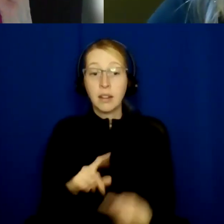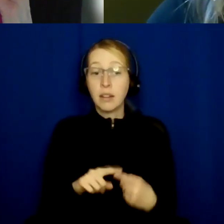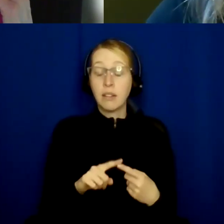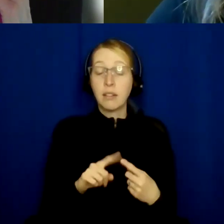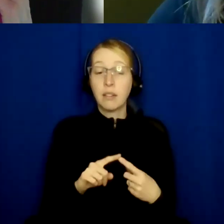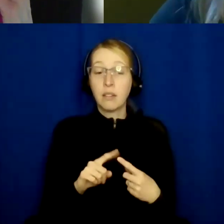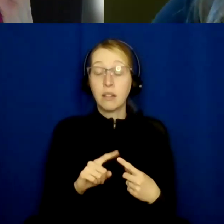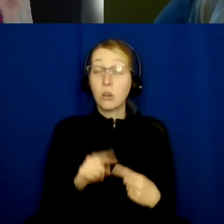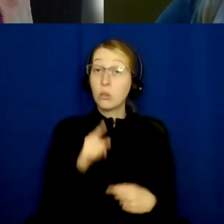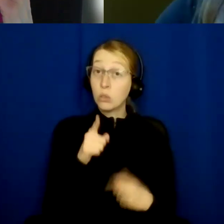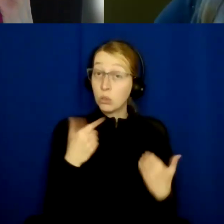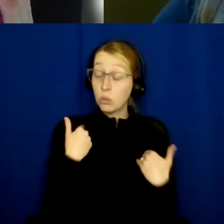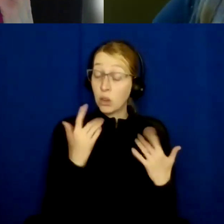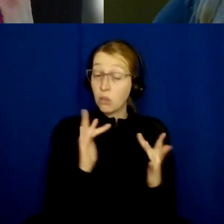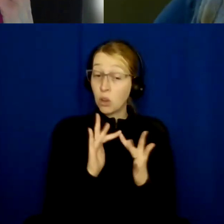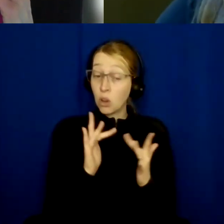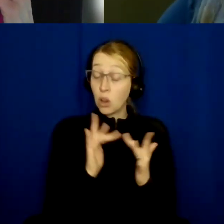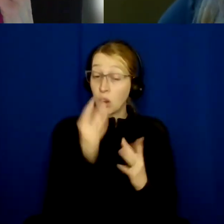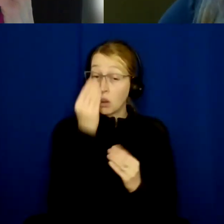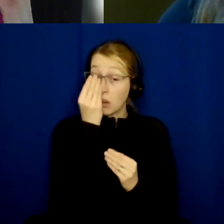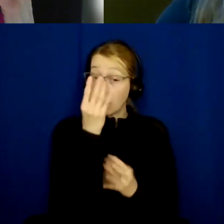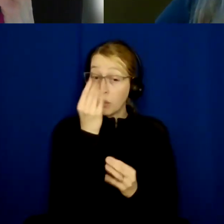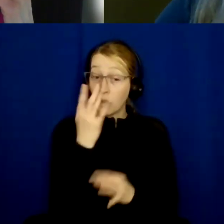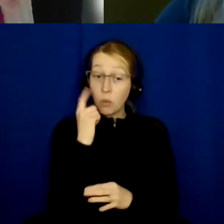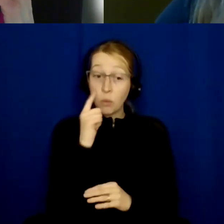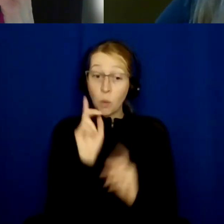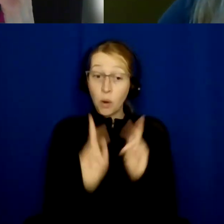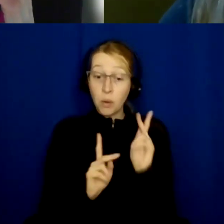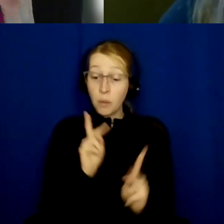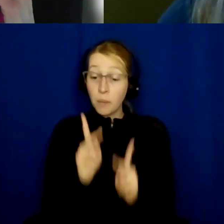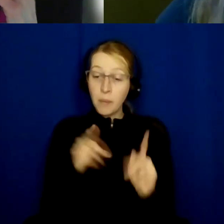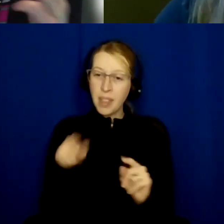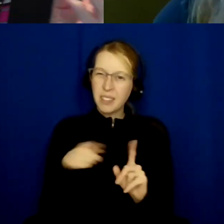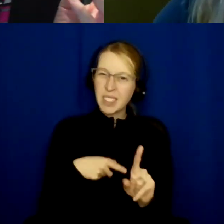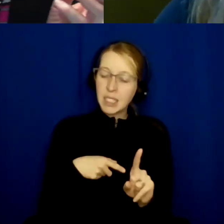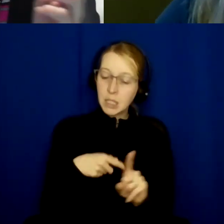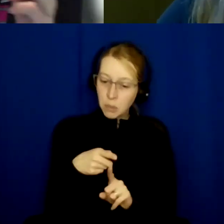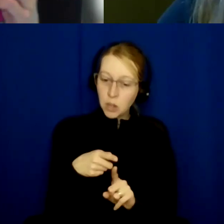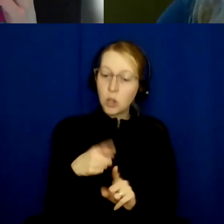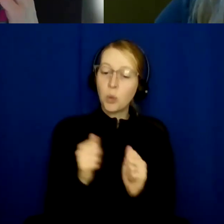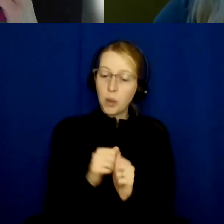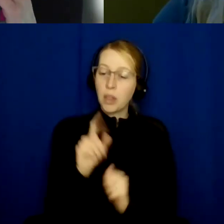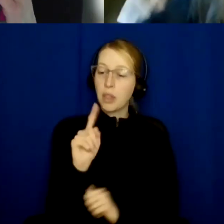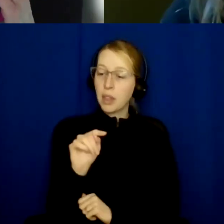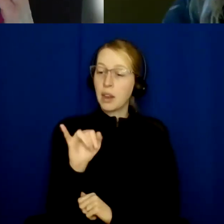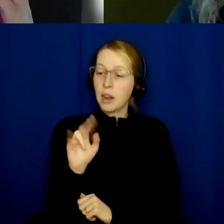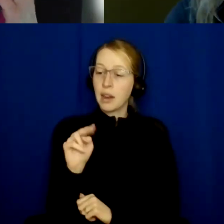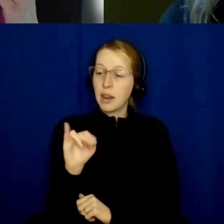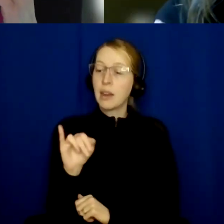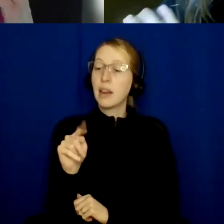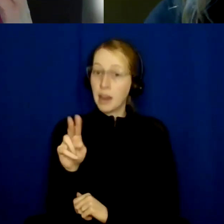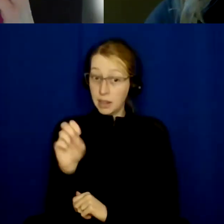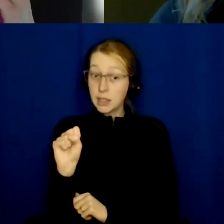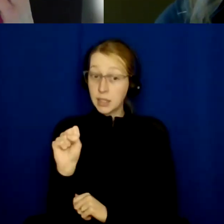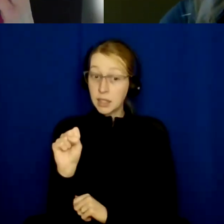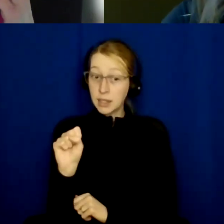have contact information for those who specialize in tinnitus or tinnitus? I'm not sure which way to say it.